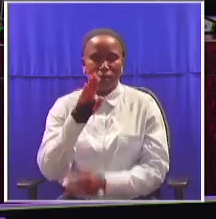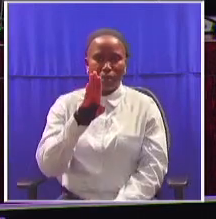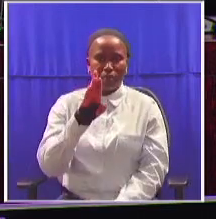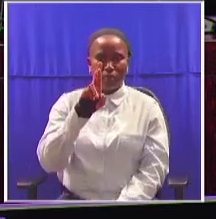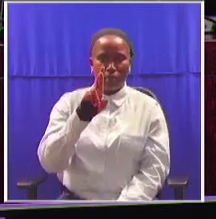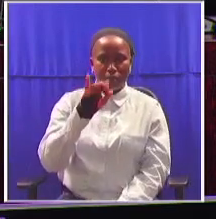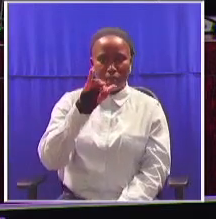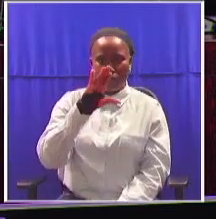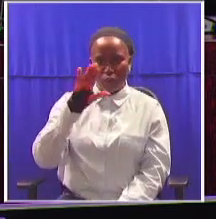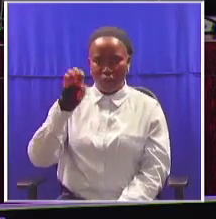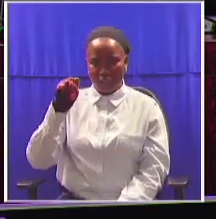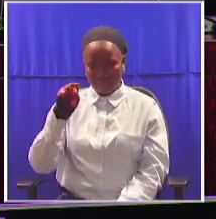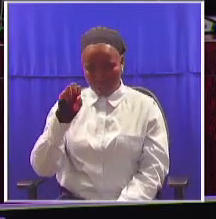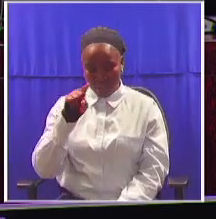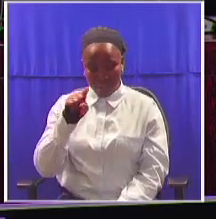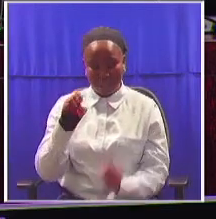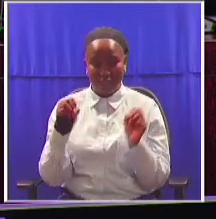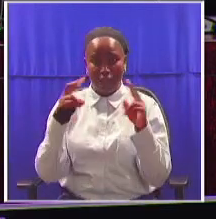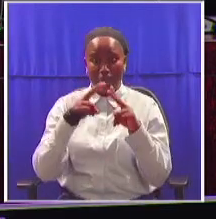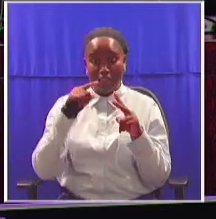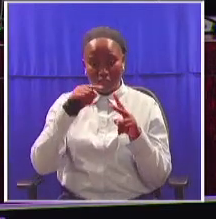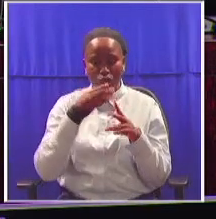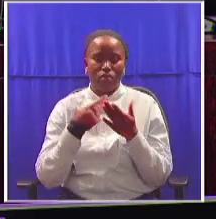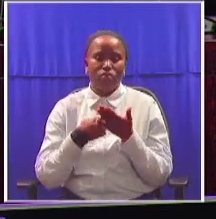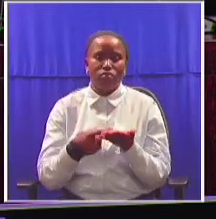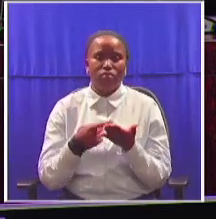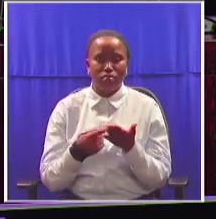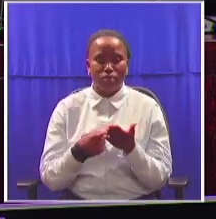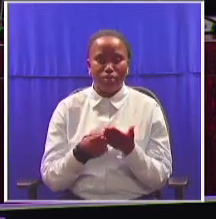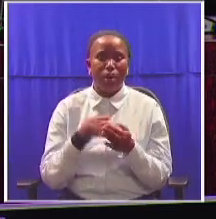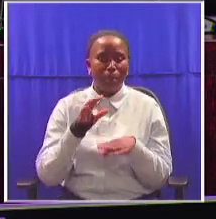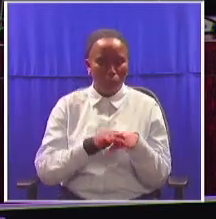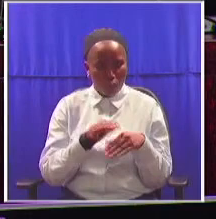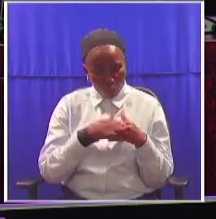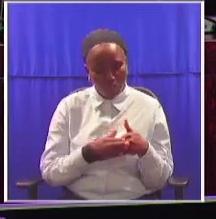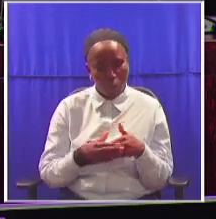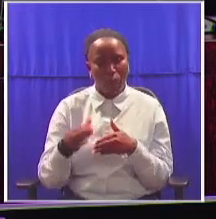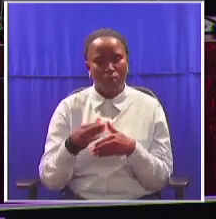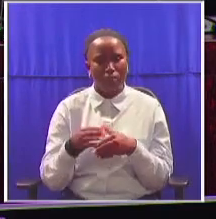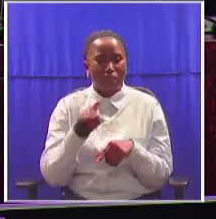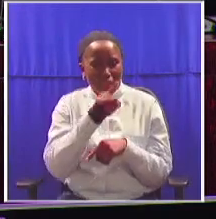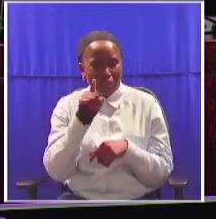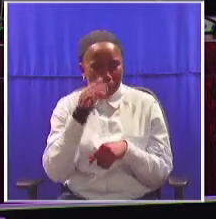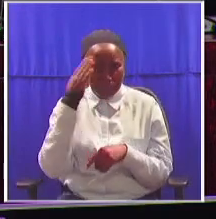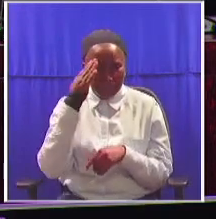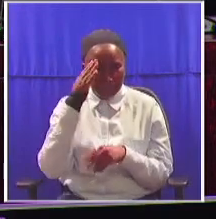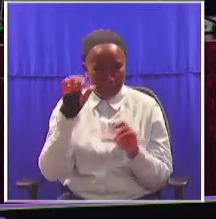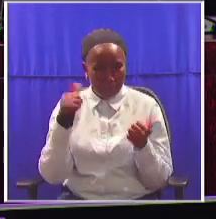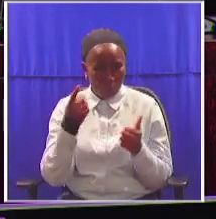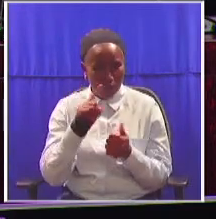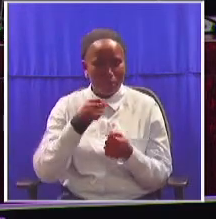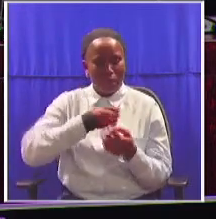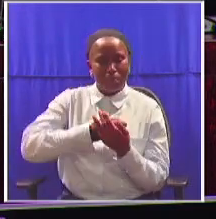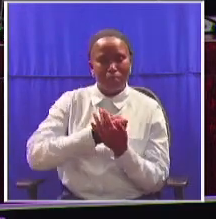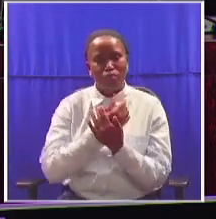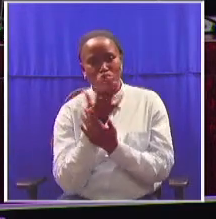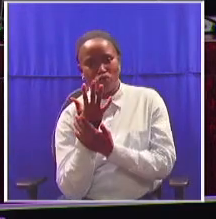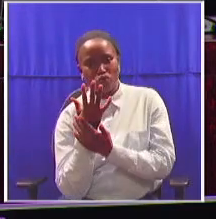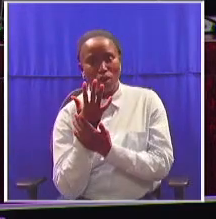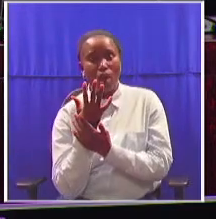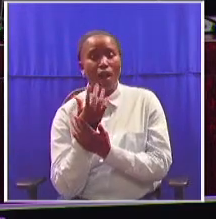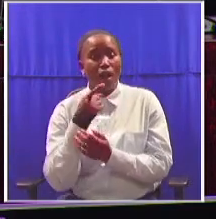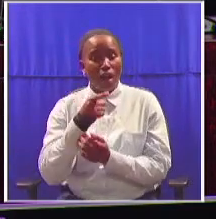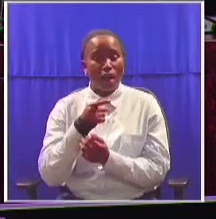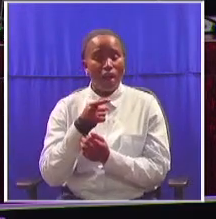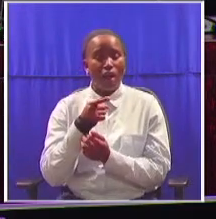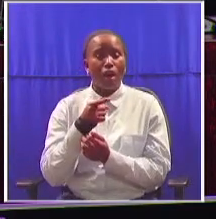consolidate and build on. And as many of you will know, BRICS has acquired